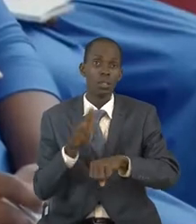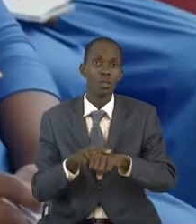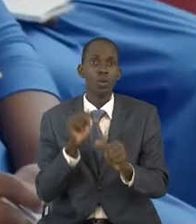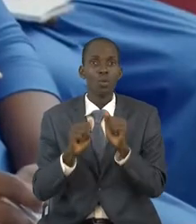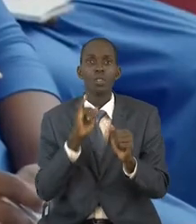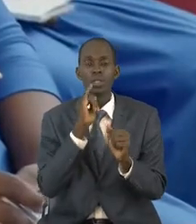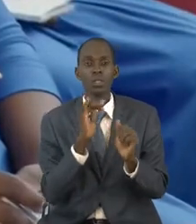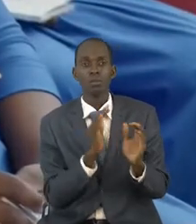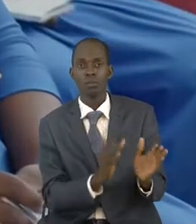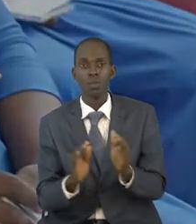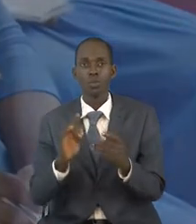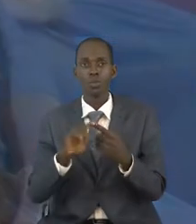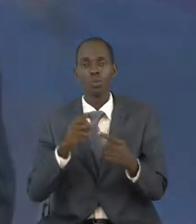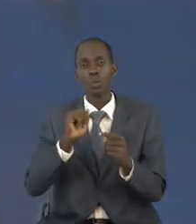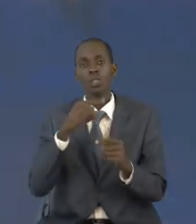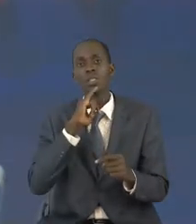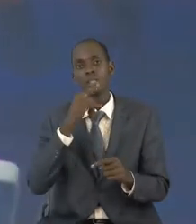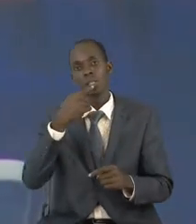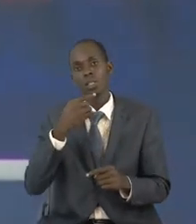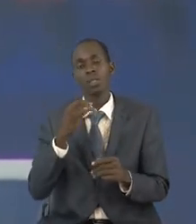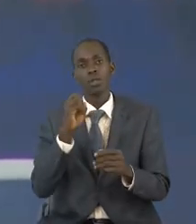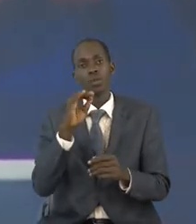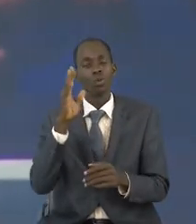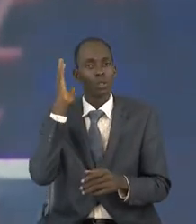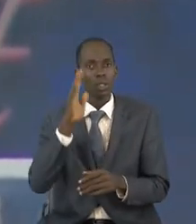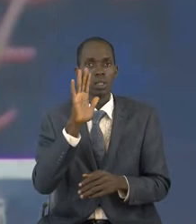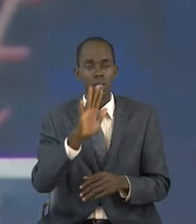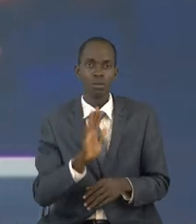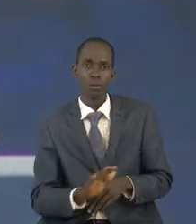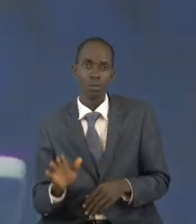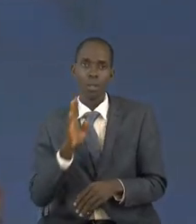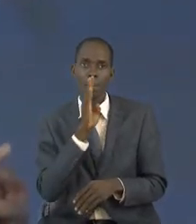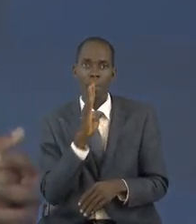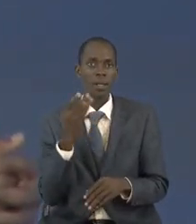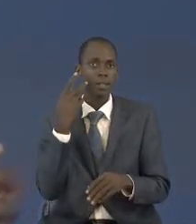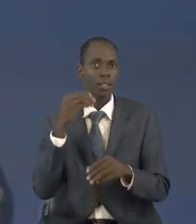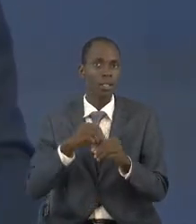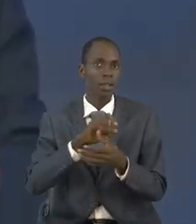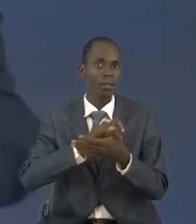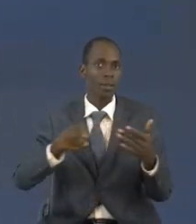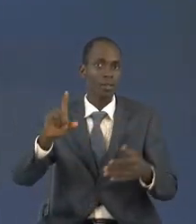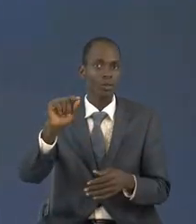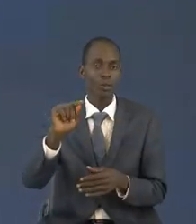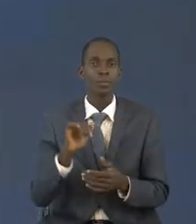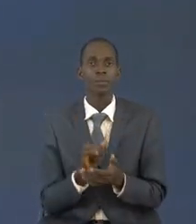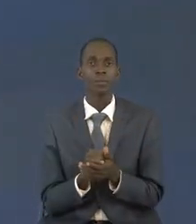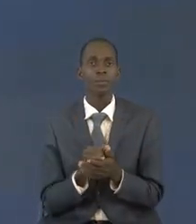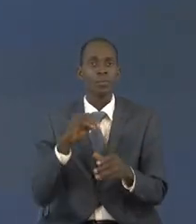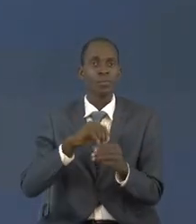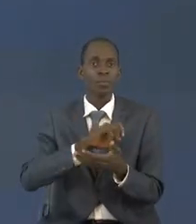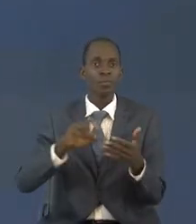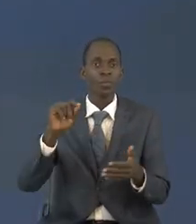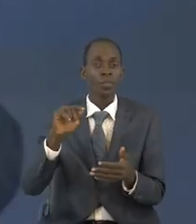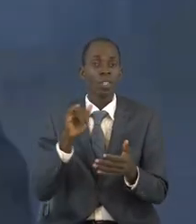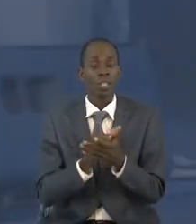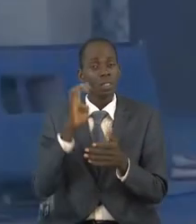thy seed be. Look at verse 20 there. In verse 20, he tells us that he staggered